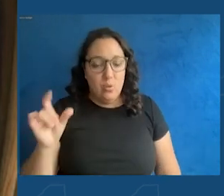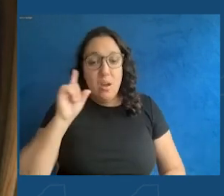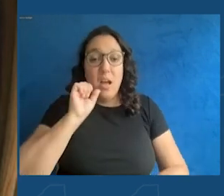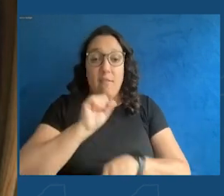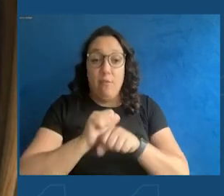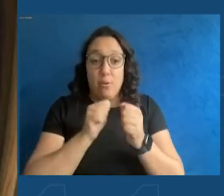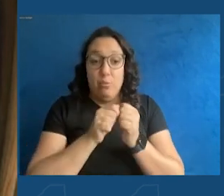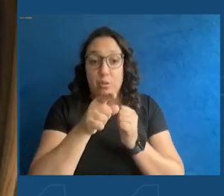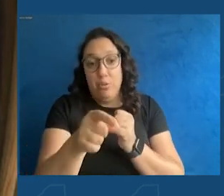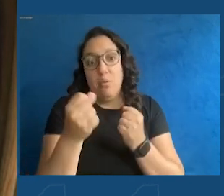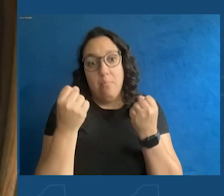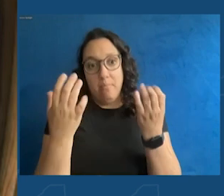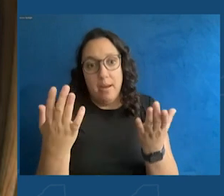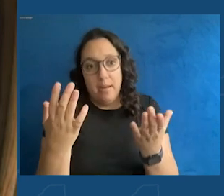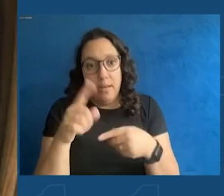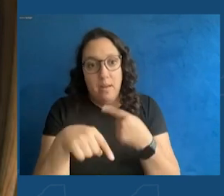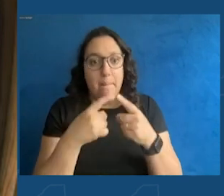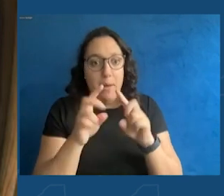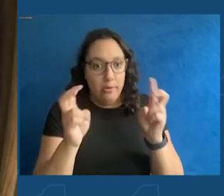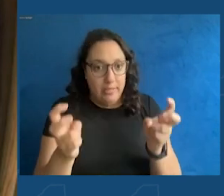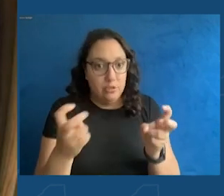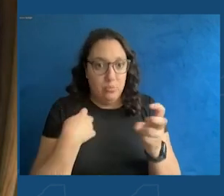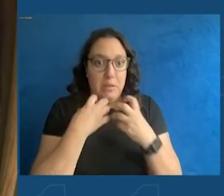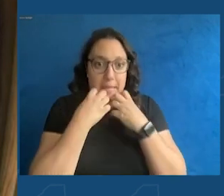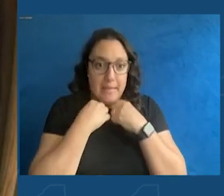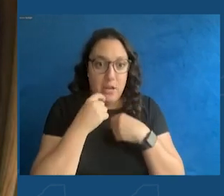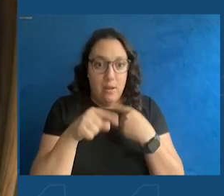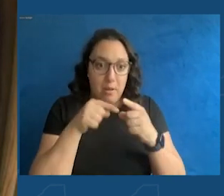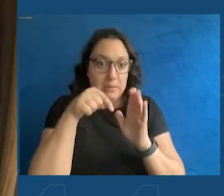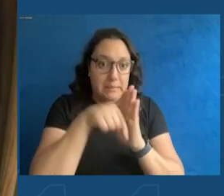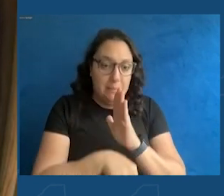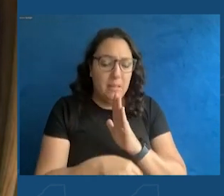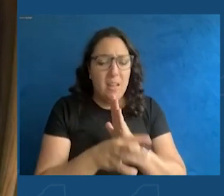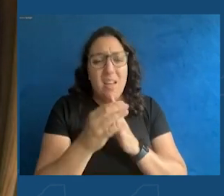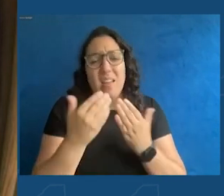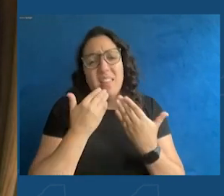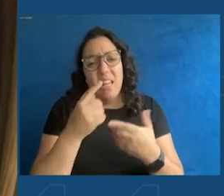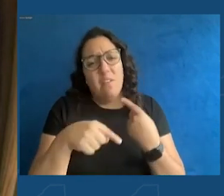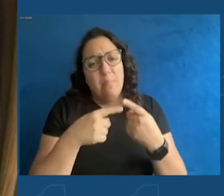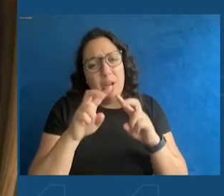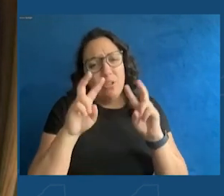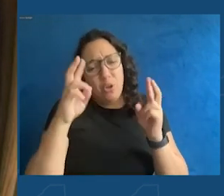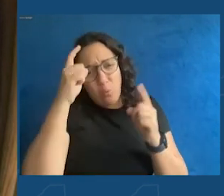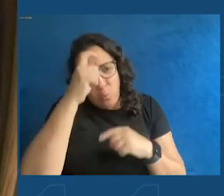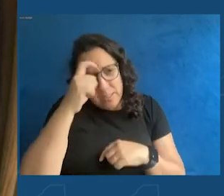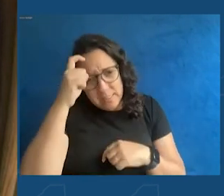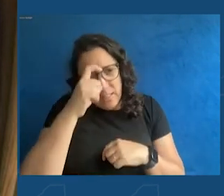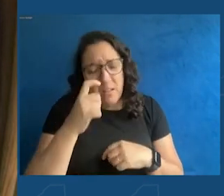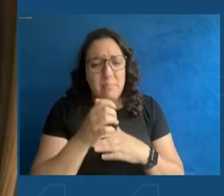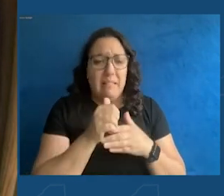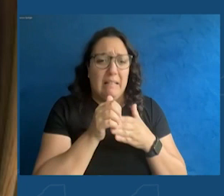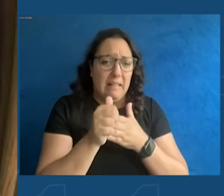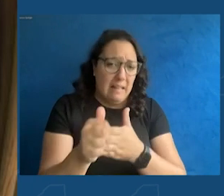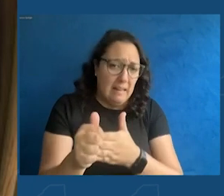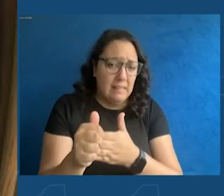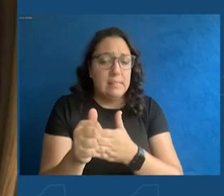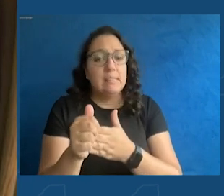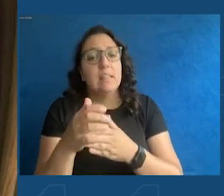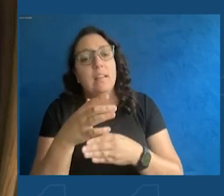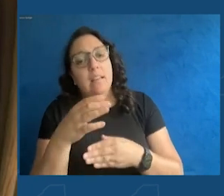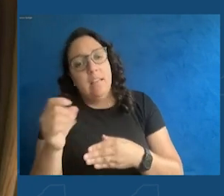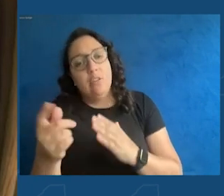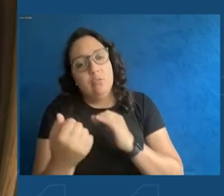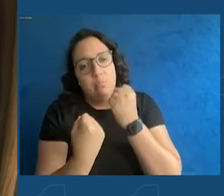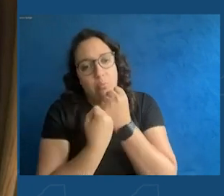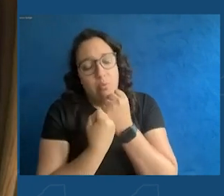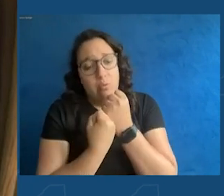issues we care deeply about, and I am so grateful for your wisdom, guidance, and support. Most of all, I want to